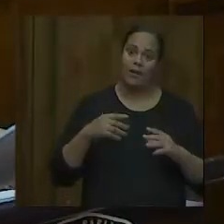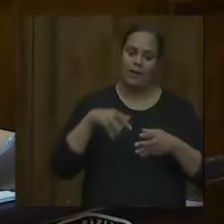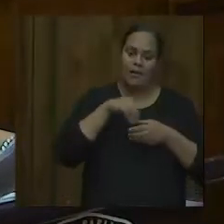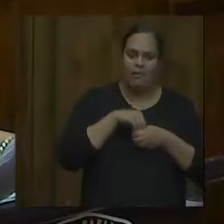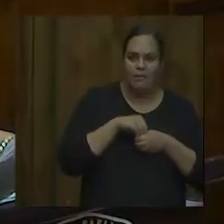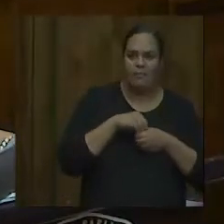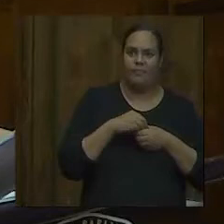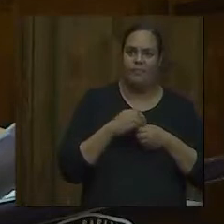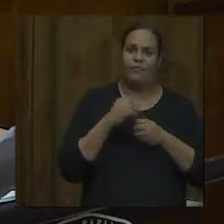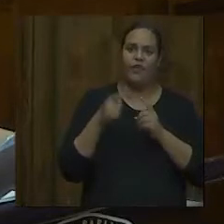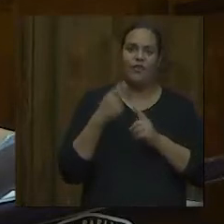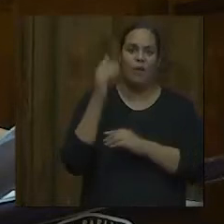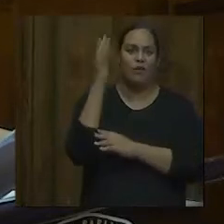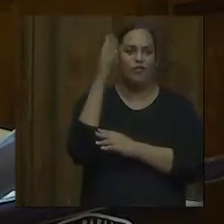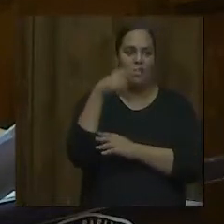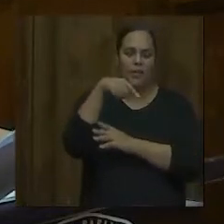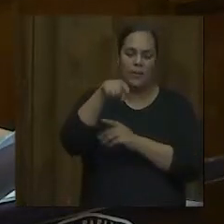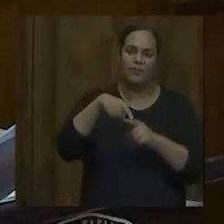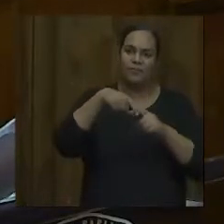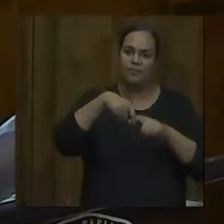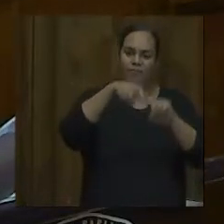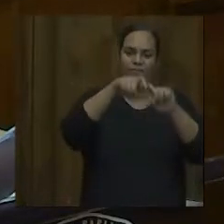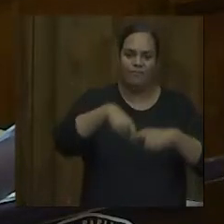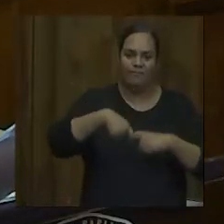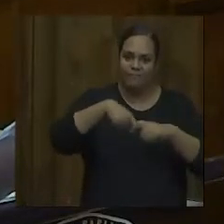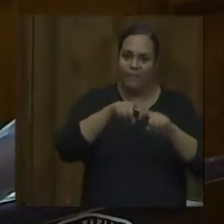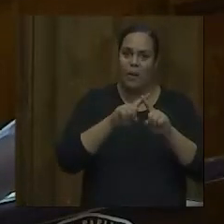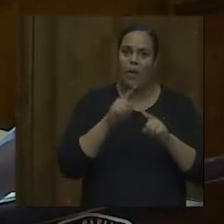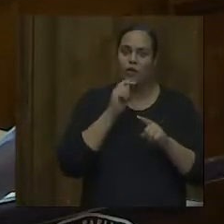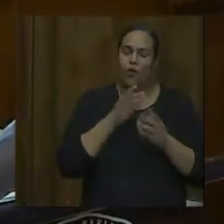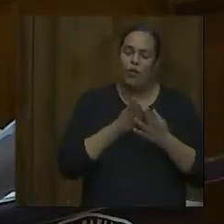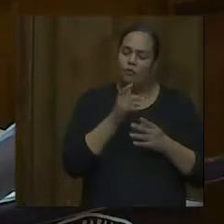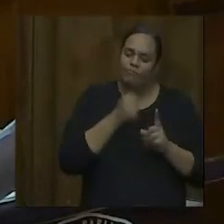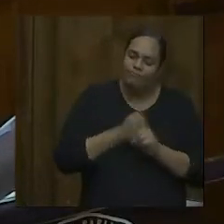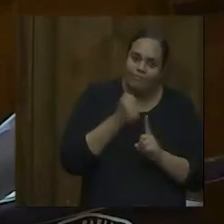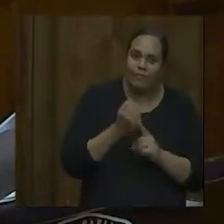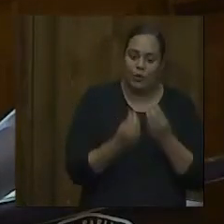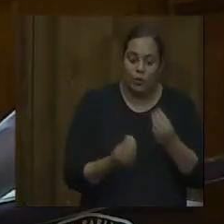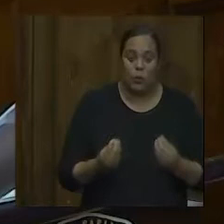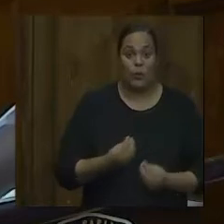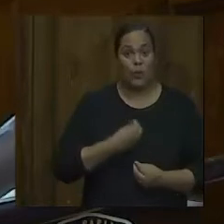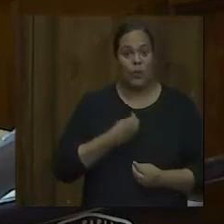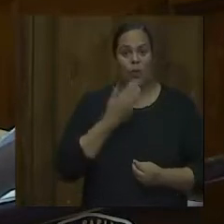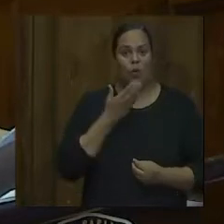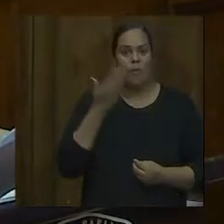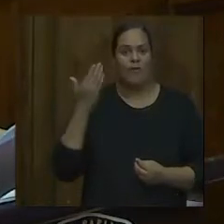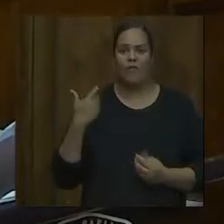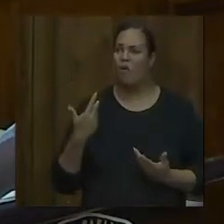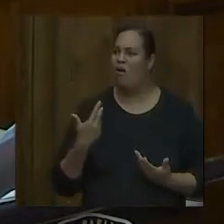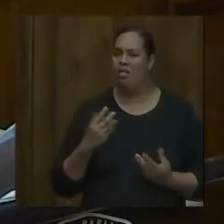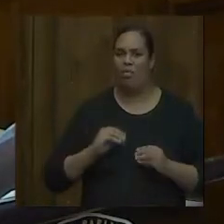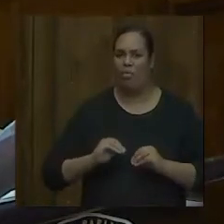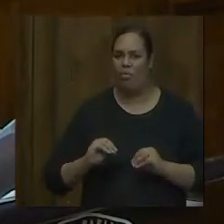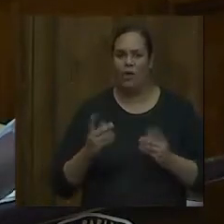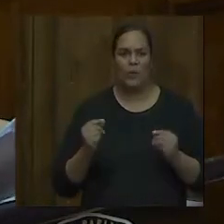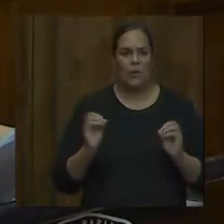and swinging from a tree in their founders' backyards, and through ongoing collaborative efforts, children and youth who were previously labelled failures